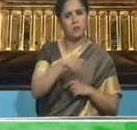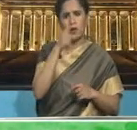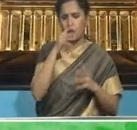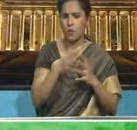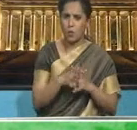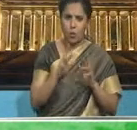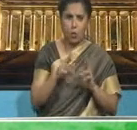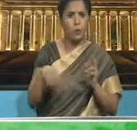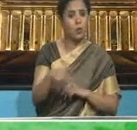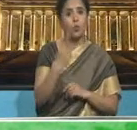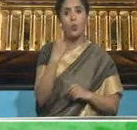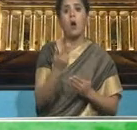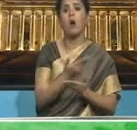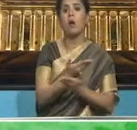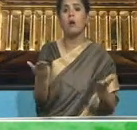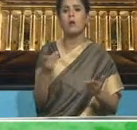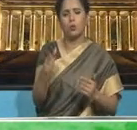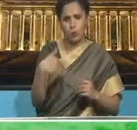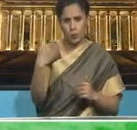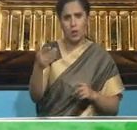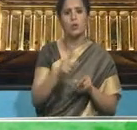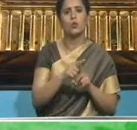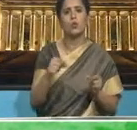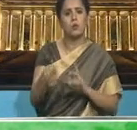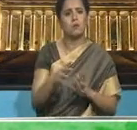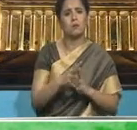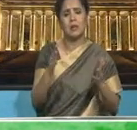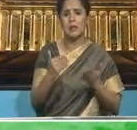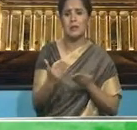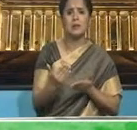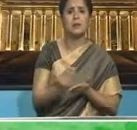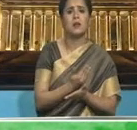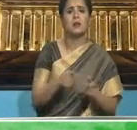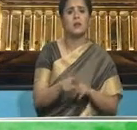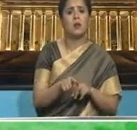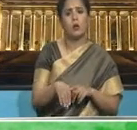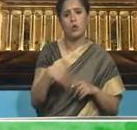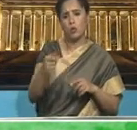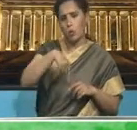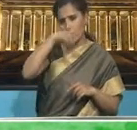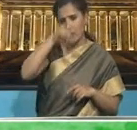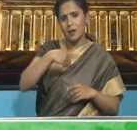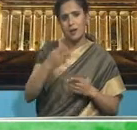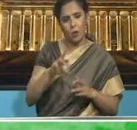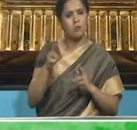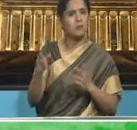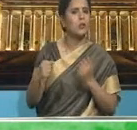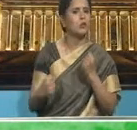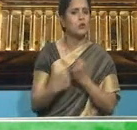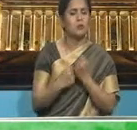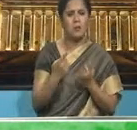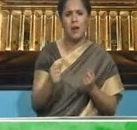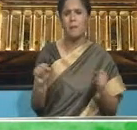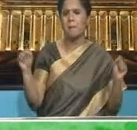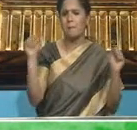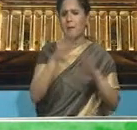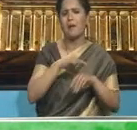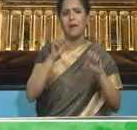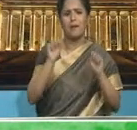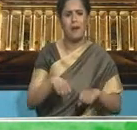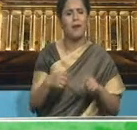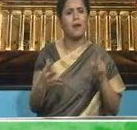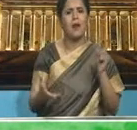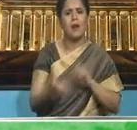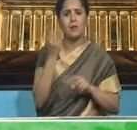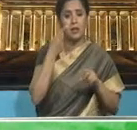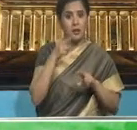the ones who will do most to shape tomorrow's India. What miracles cannot be achieved